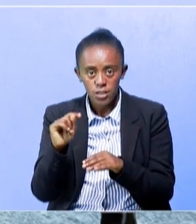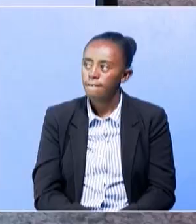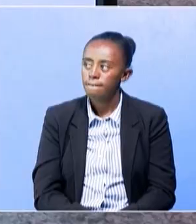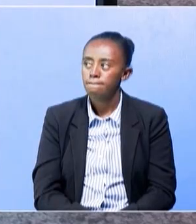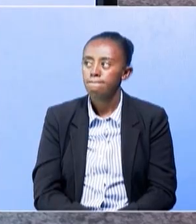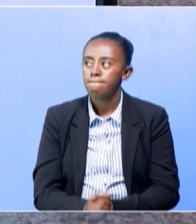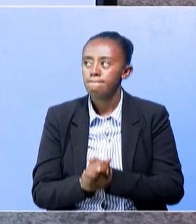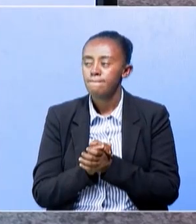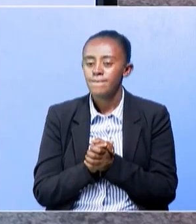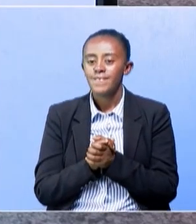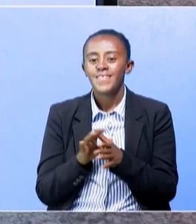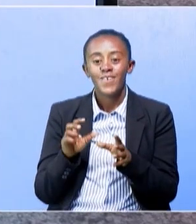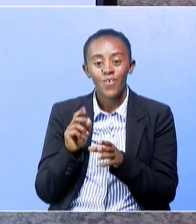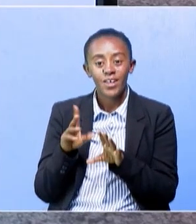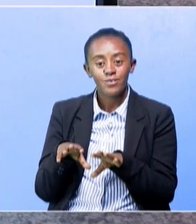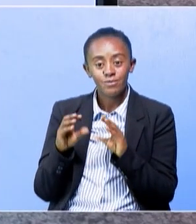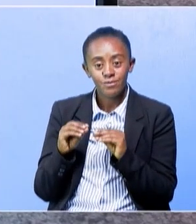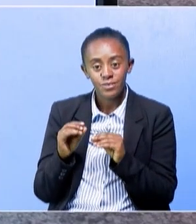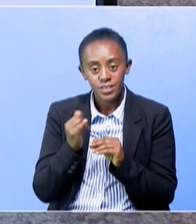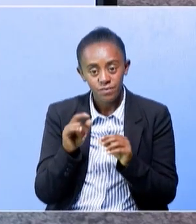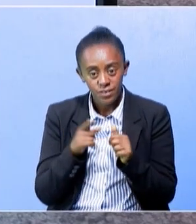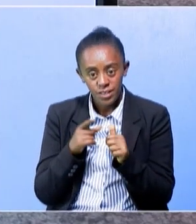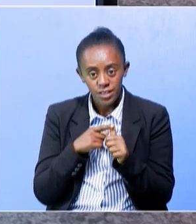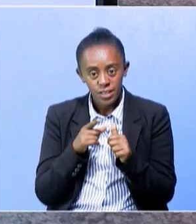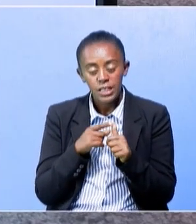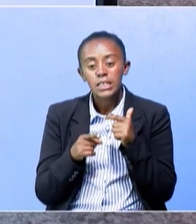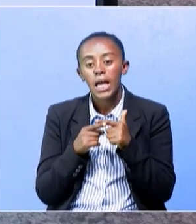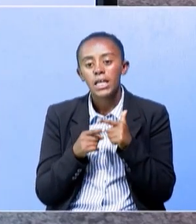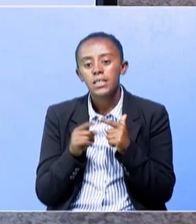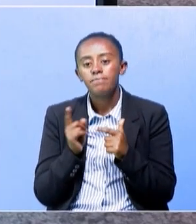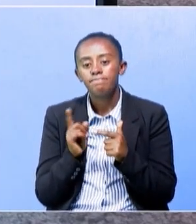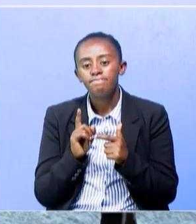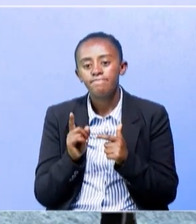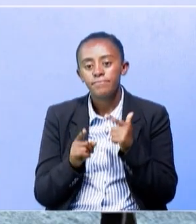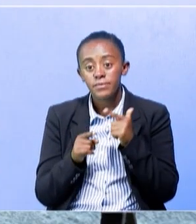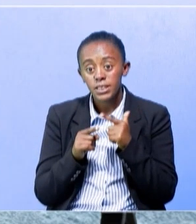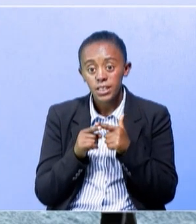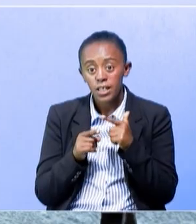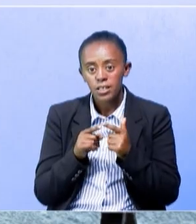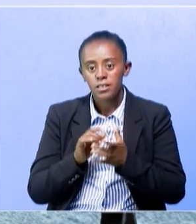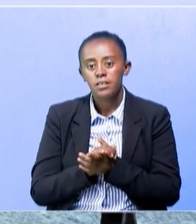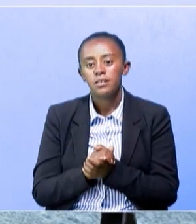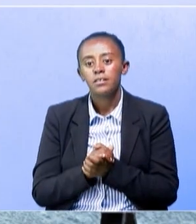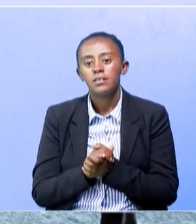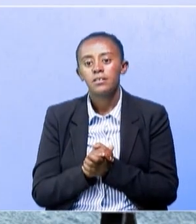water. Okay, student, the first one is this one. What about the second? The second one